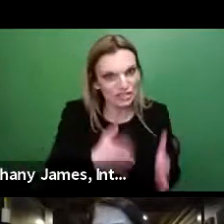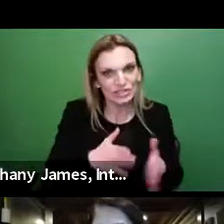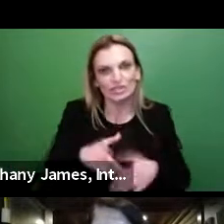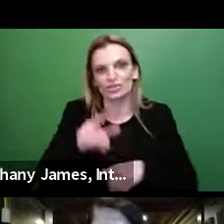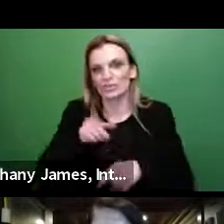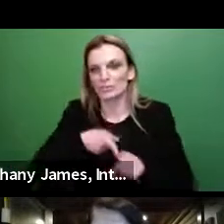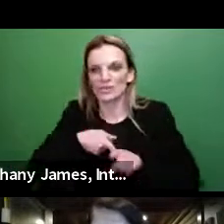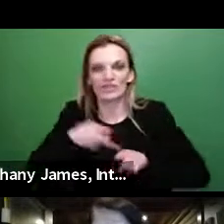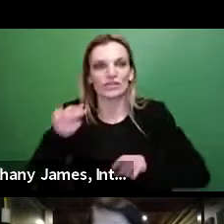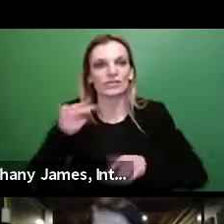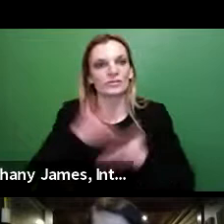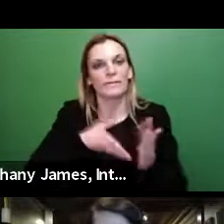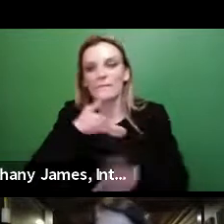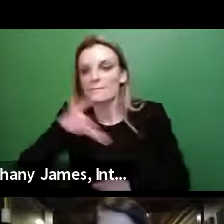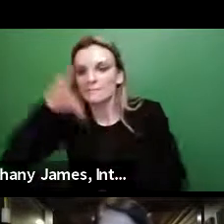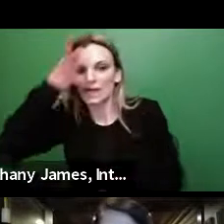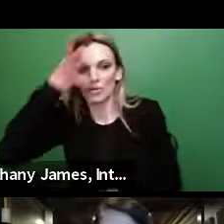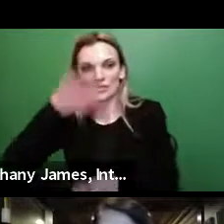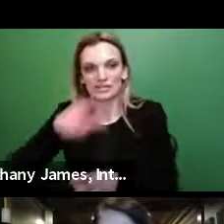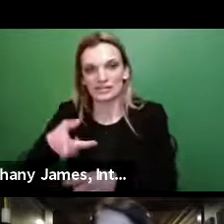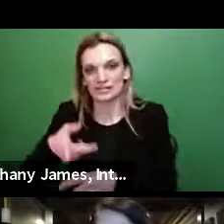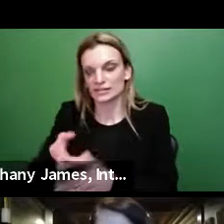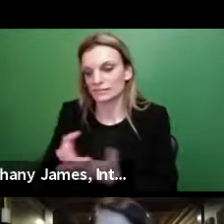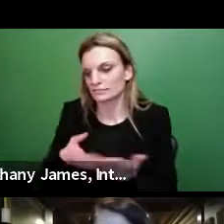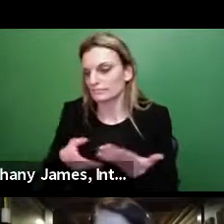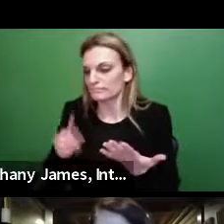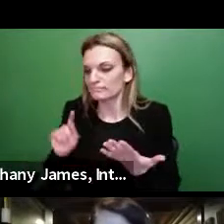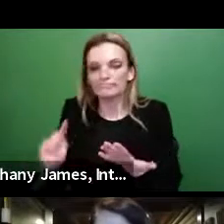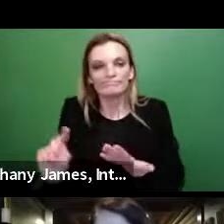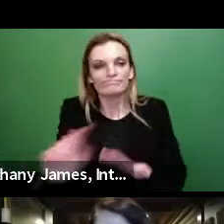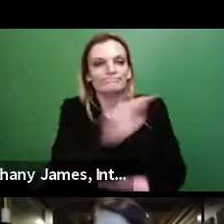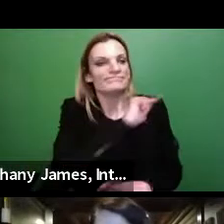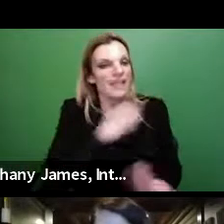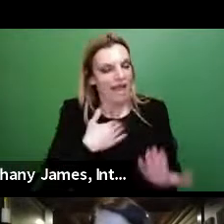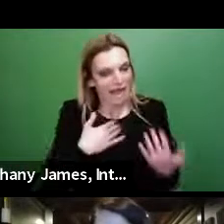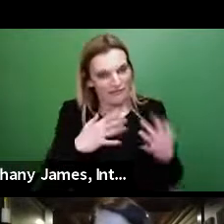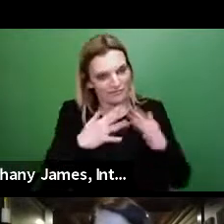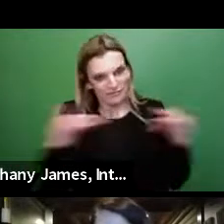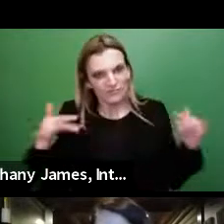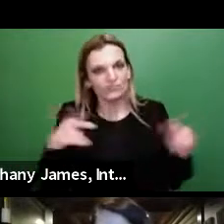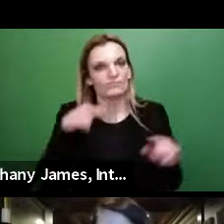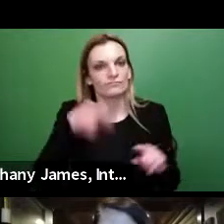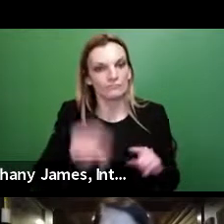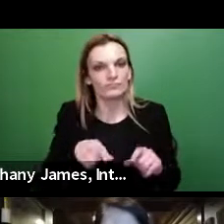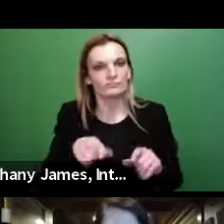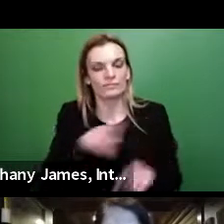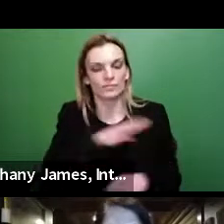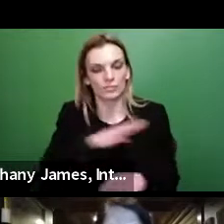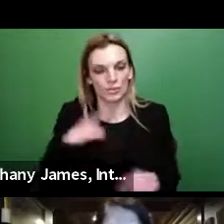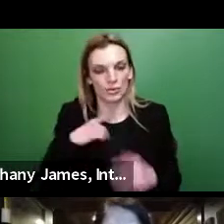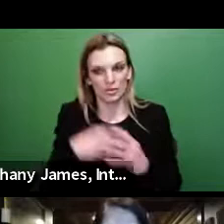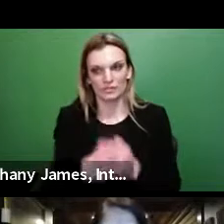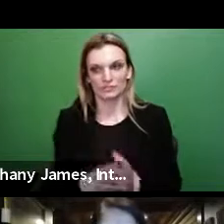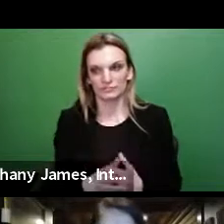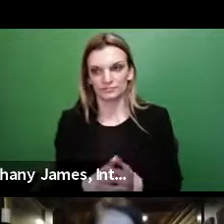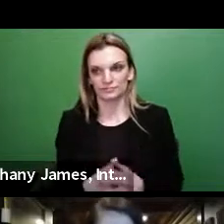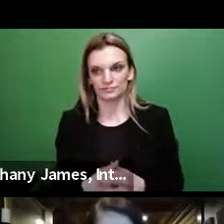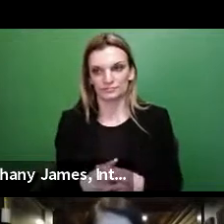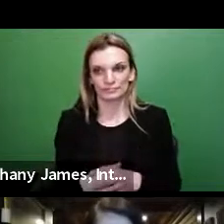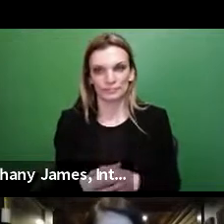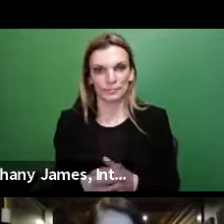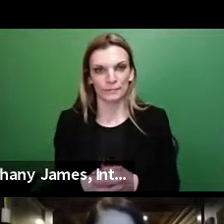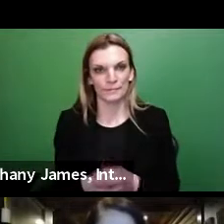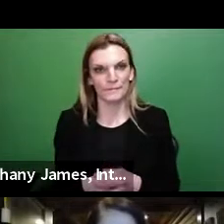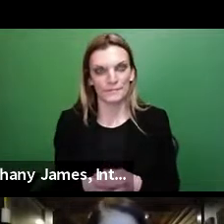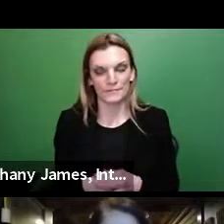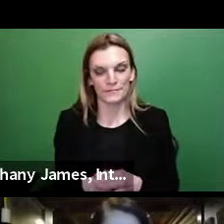parents, home individuals, we have attorneys, and just the whole realm. But they are all as committed